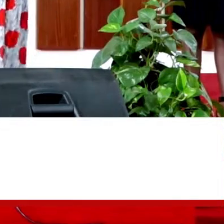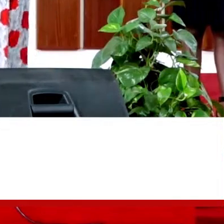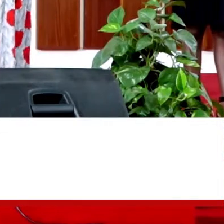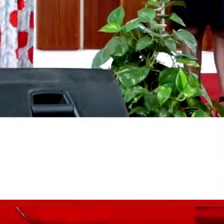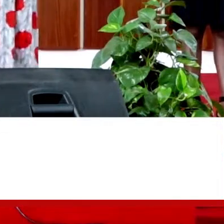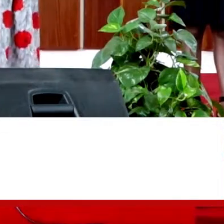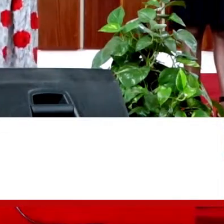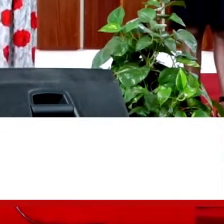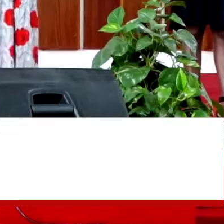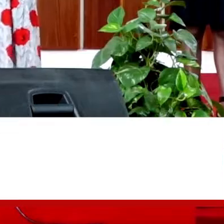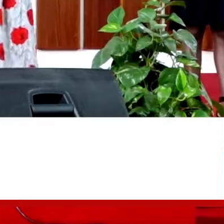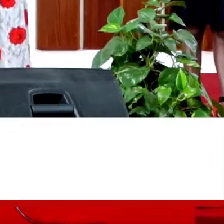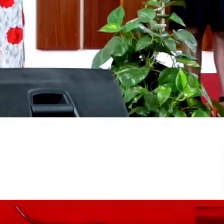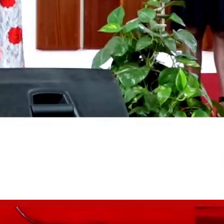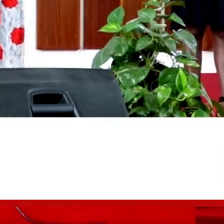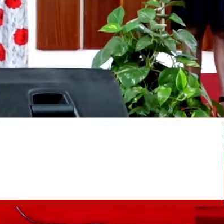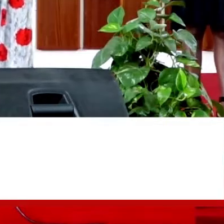Hallelujah, put your hands together.